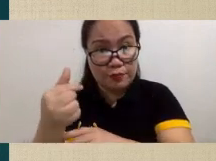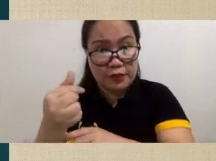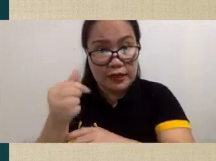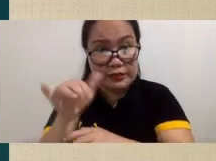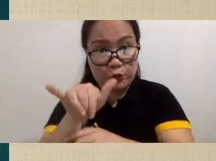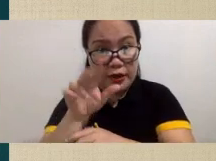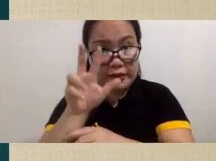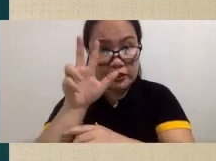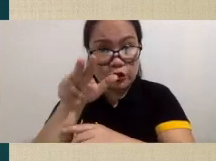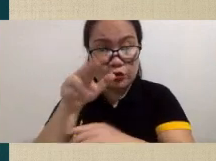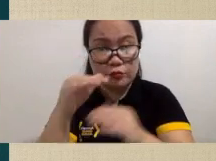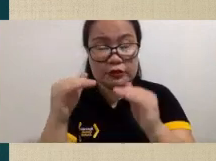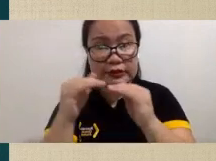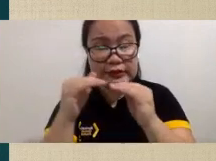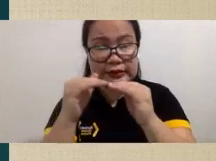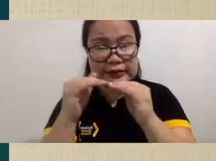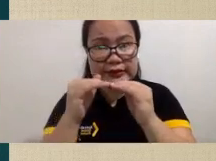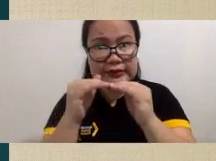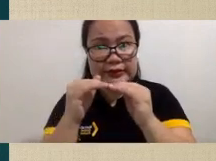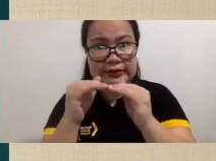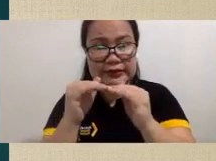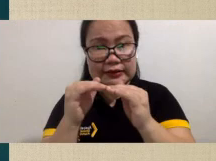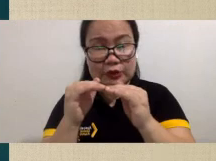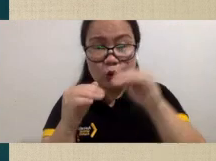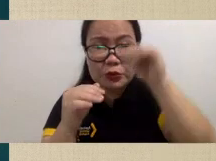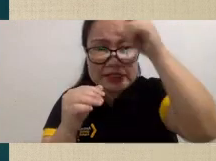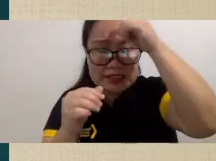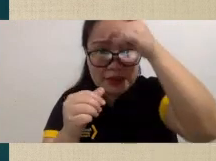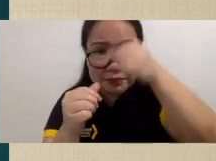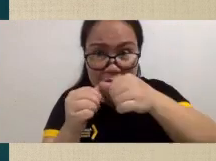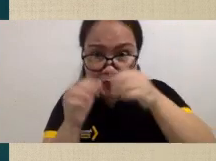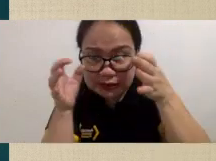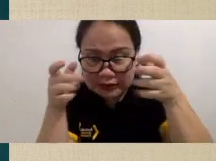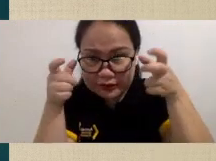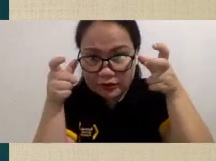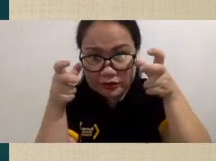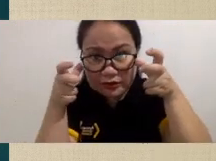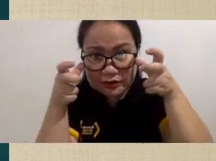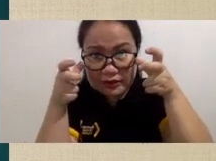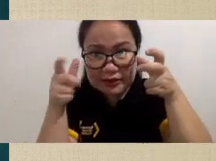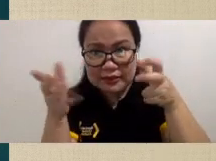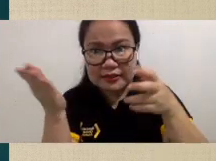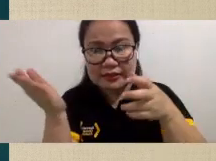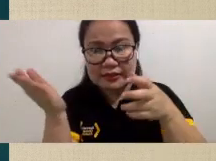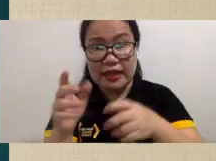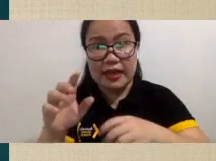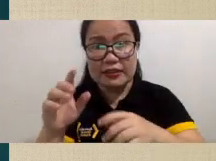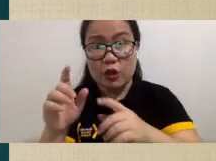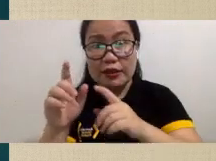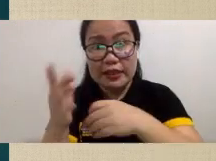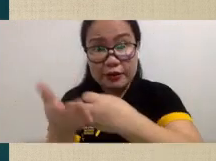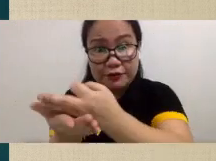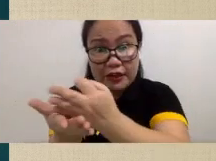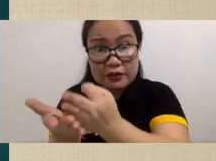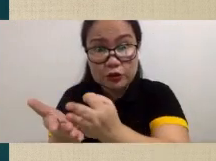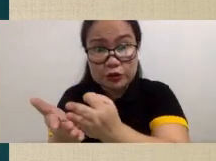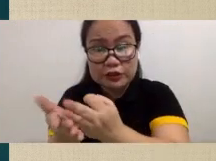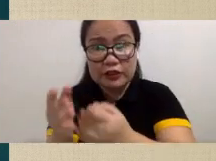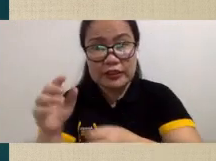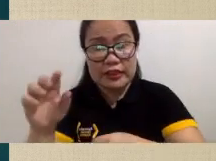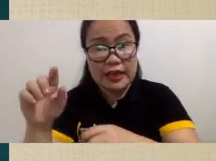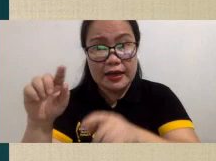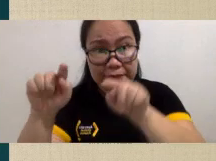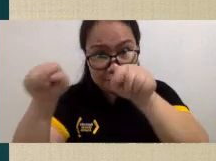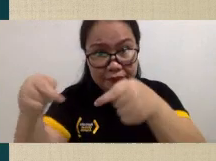cube, ang factored form niya ay itong product of x plus y, which